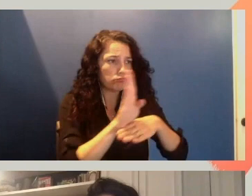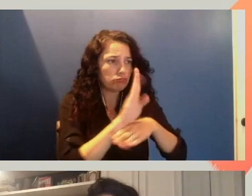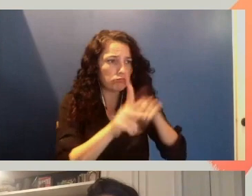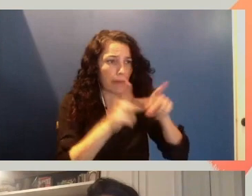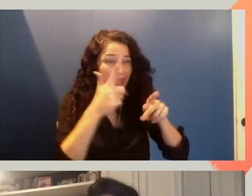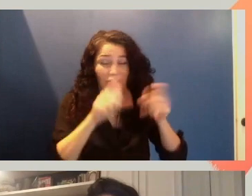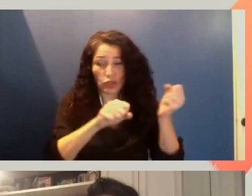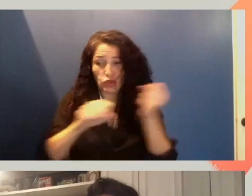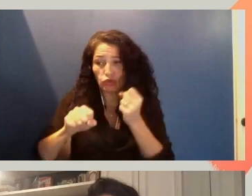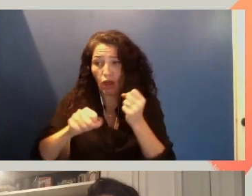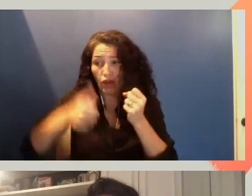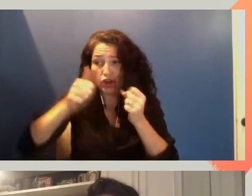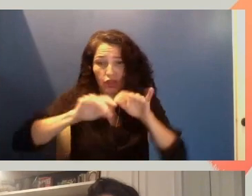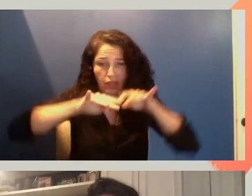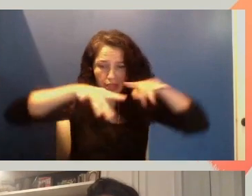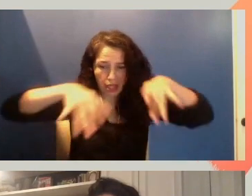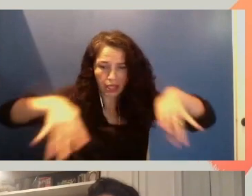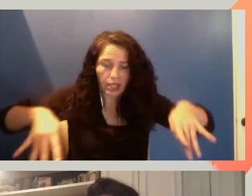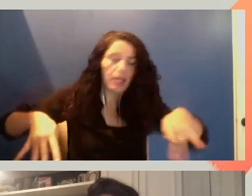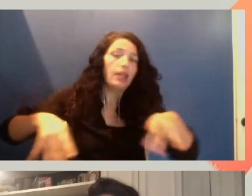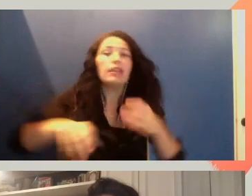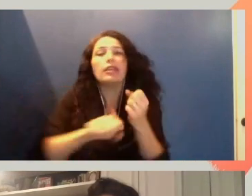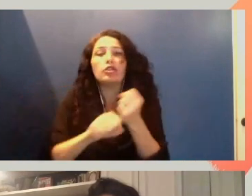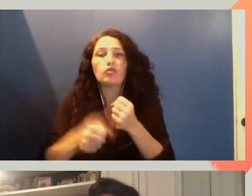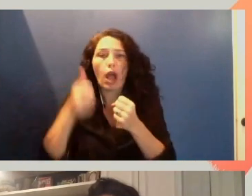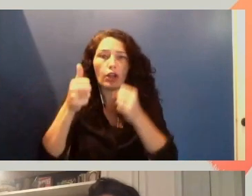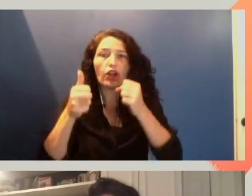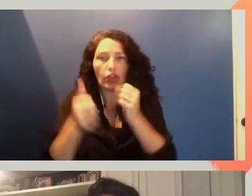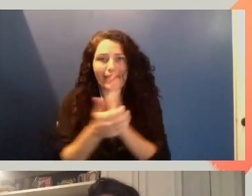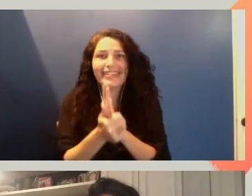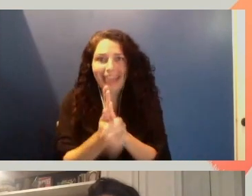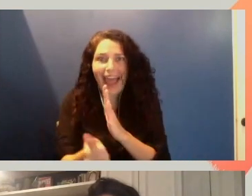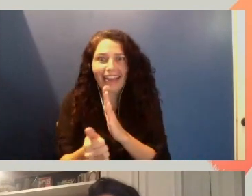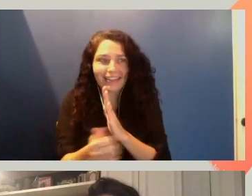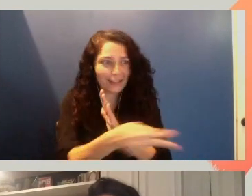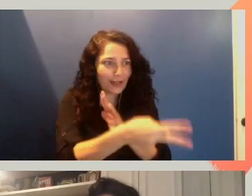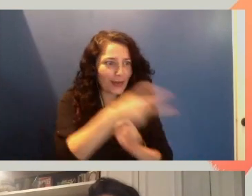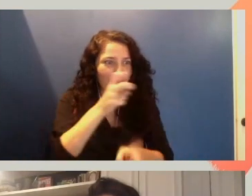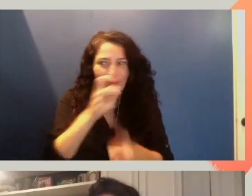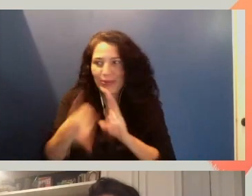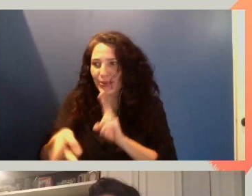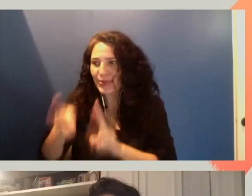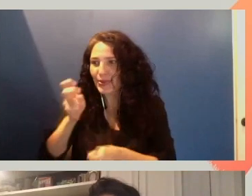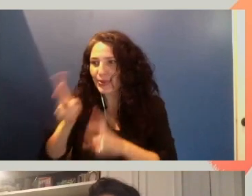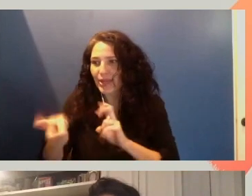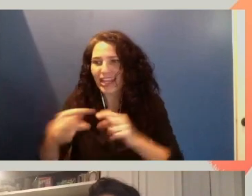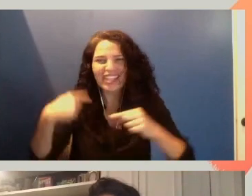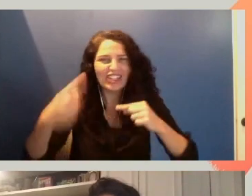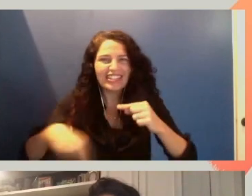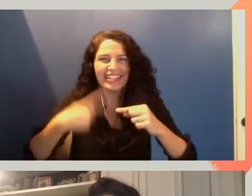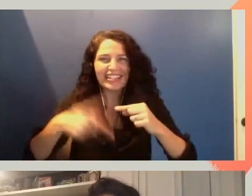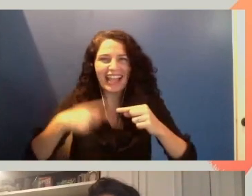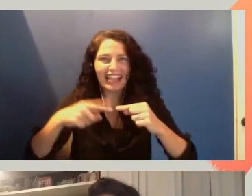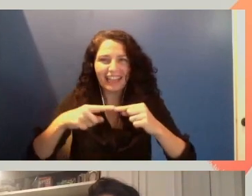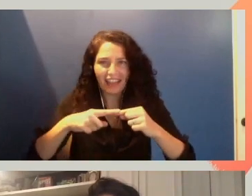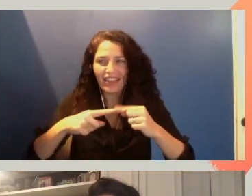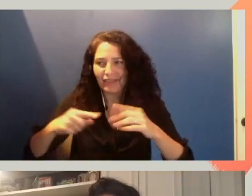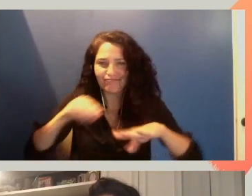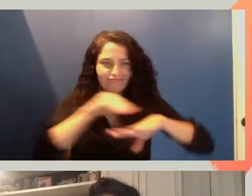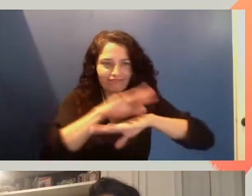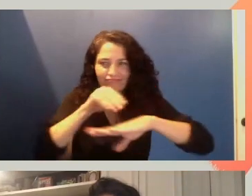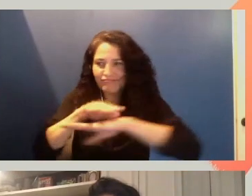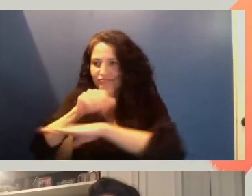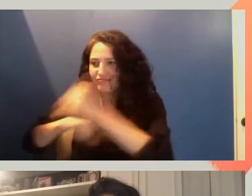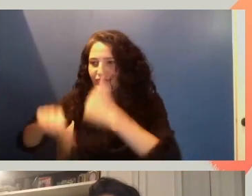is, the stronger their talent pool is, you know, and it's a virtuous, mm-hmm. it's a virtuous cycle, you know, and I think folks need to recognize that. And I think that